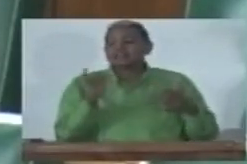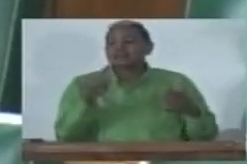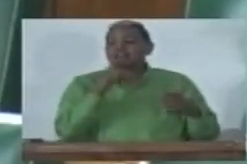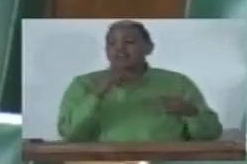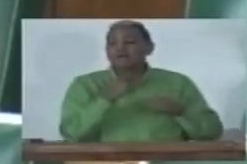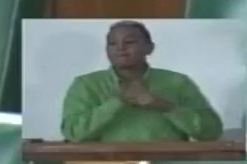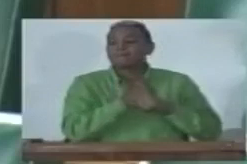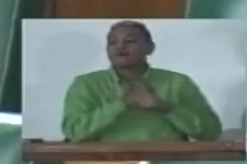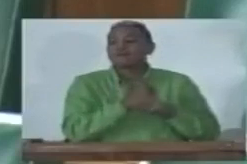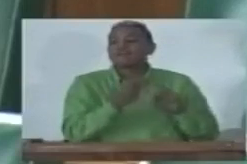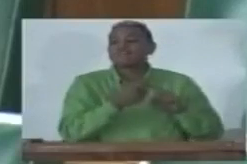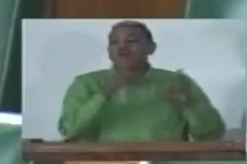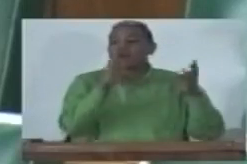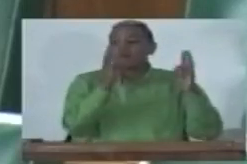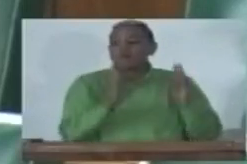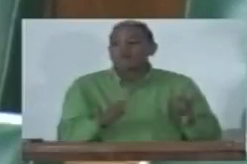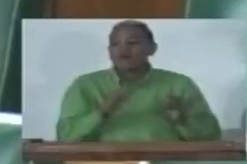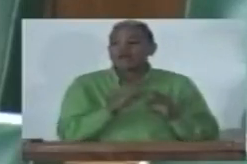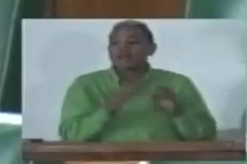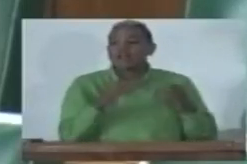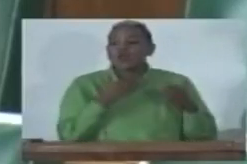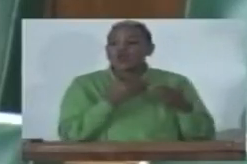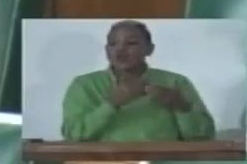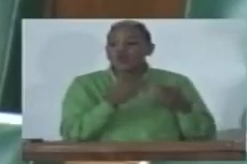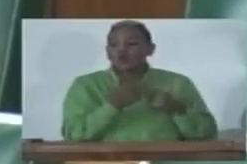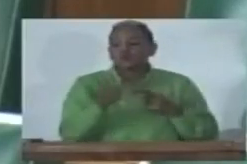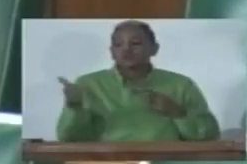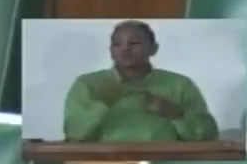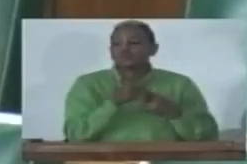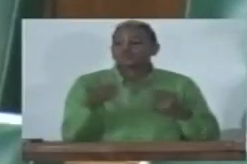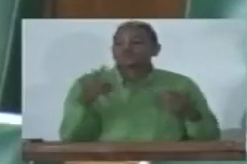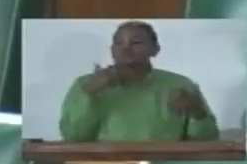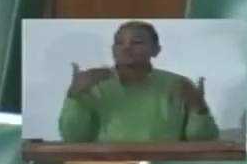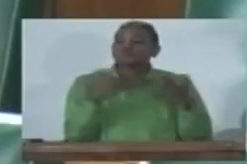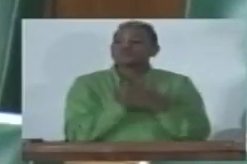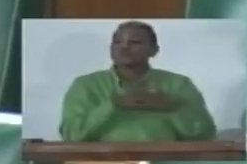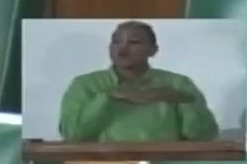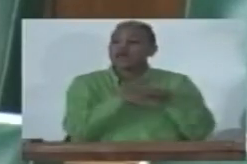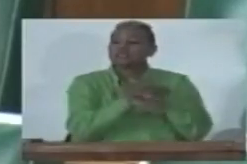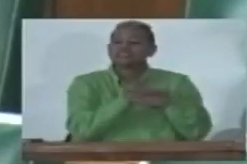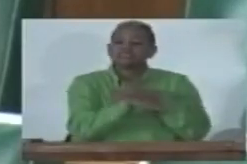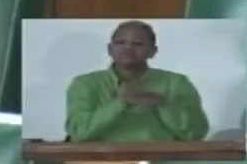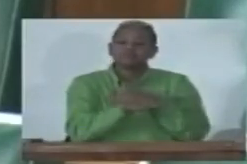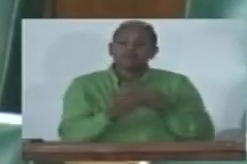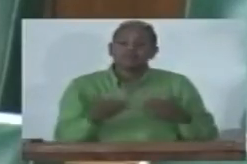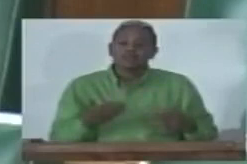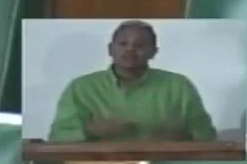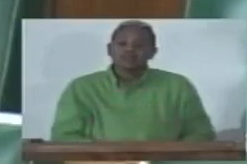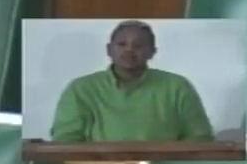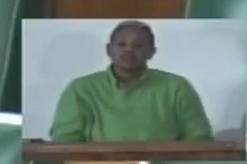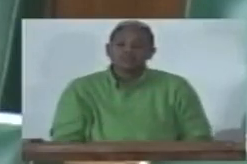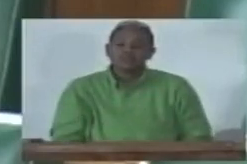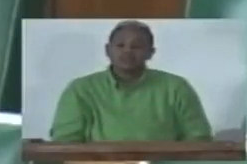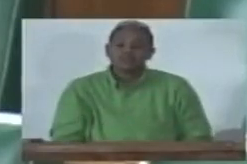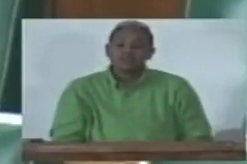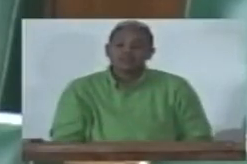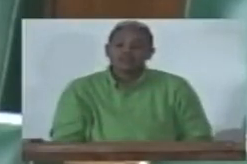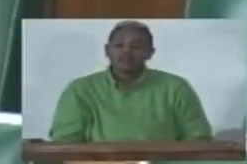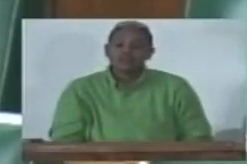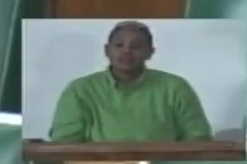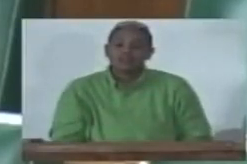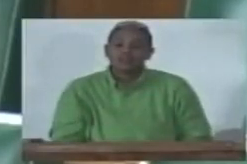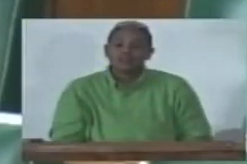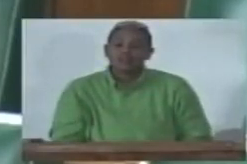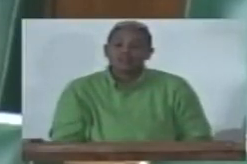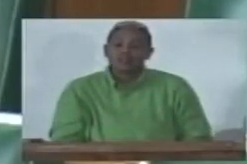protected from weather in the close proximity to the new accessible main entrance. That's easy. That's easy.